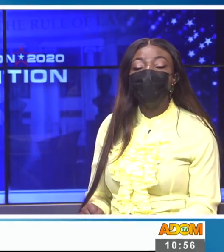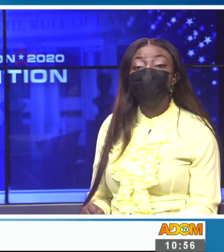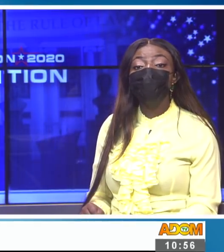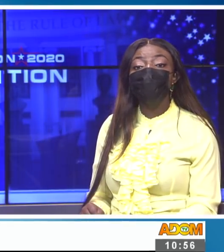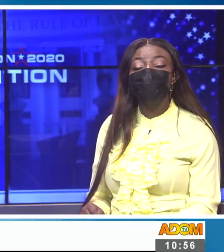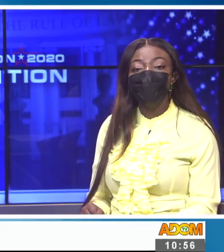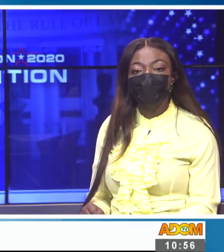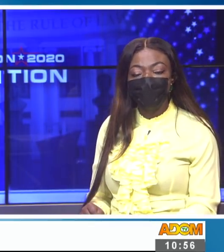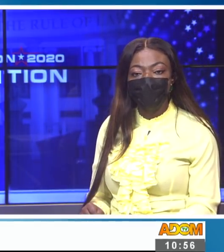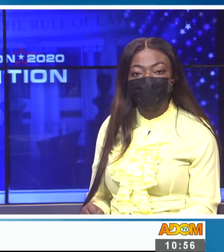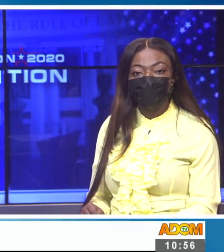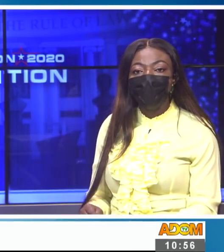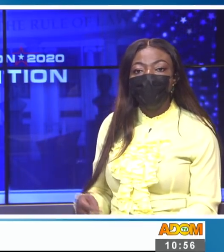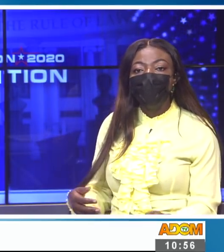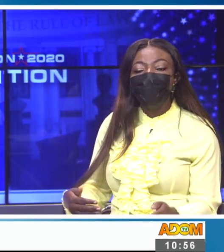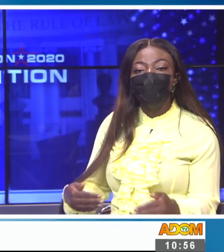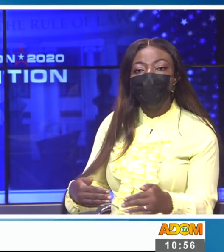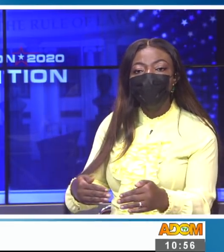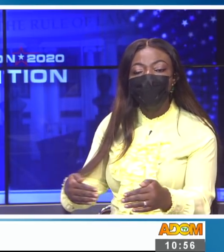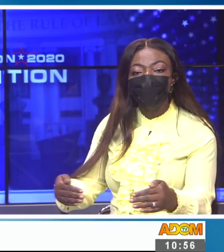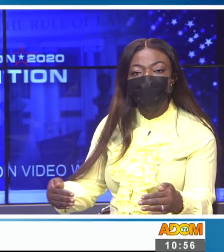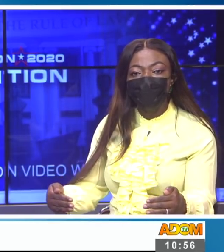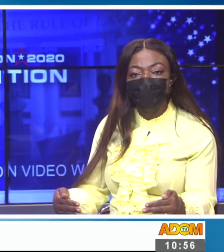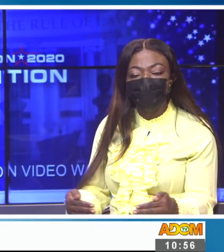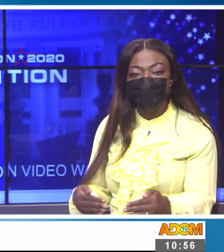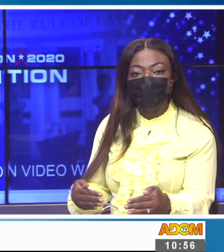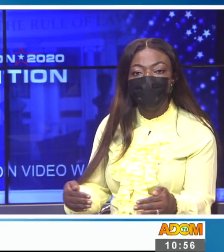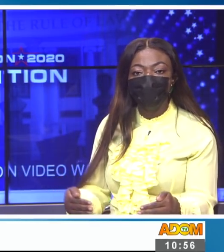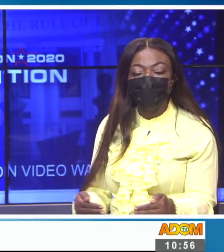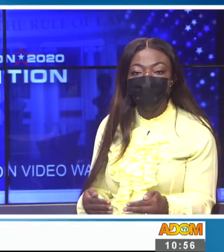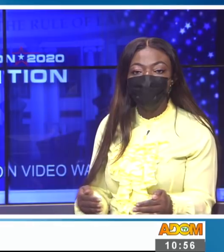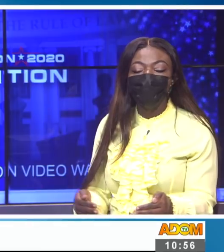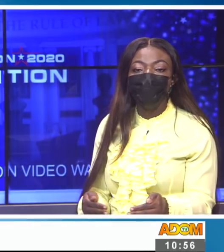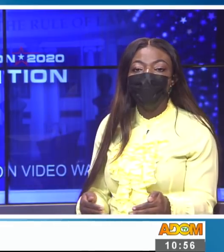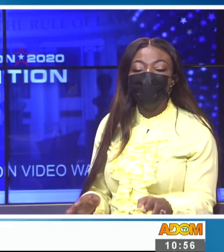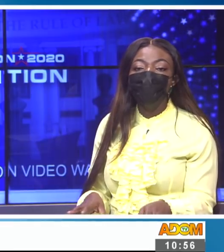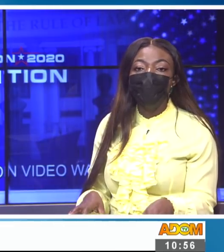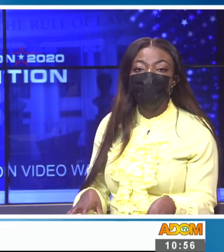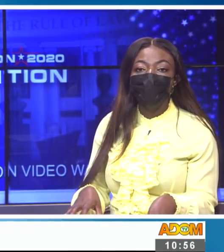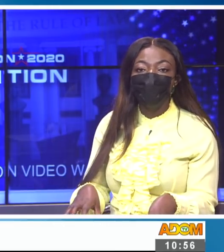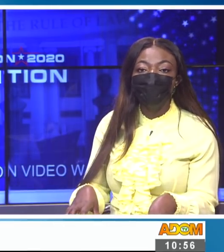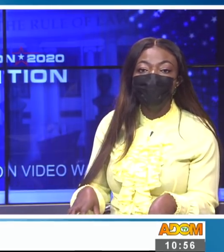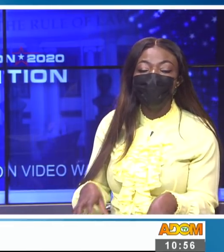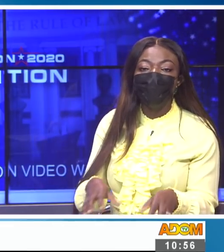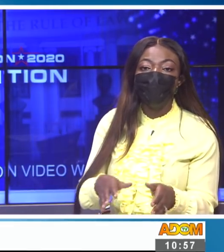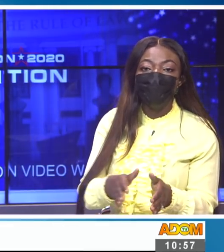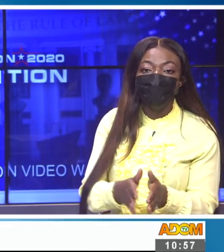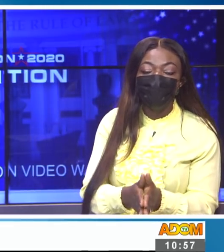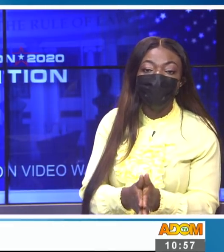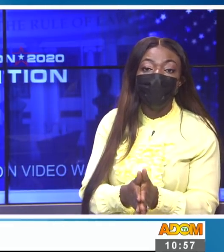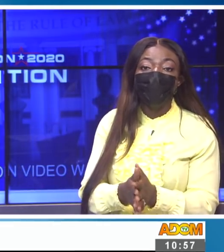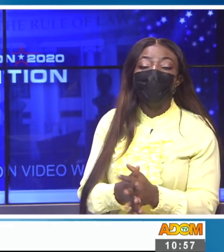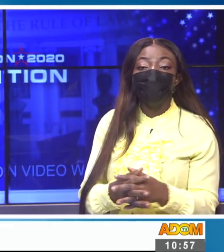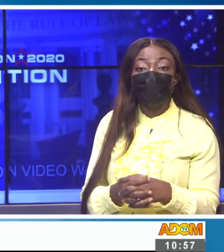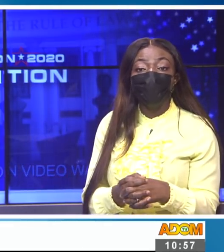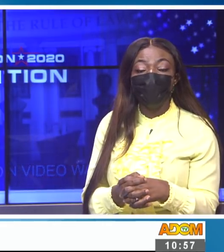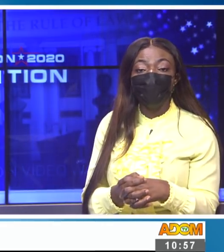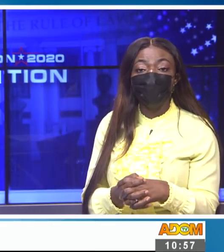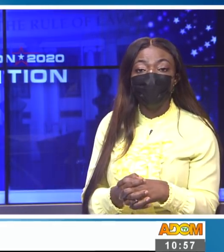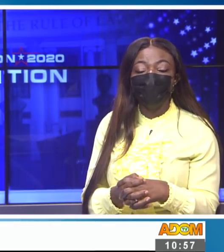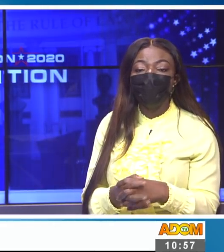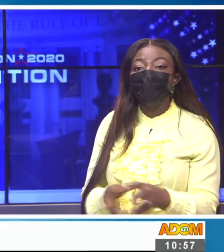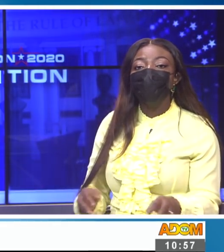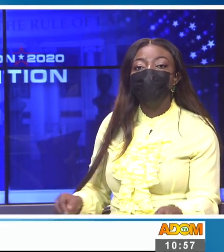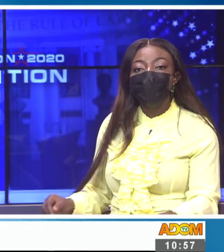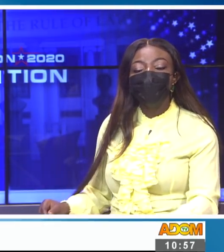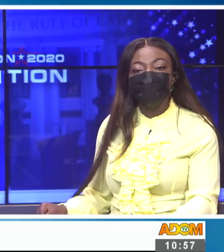we ka ho amiensa etu won de ohu ne se eya akwanya ye da ho no mu court ho no mu se unipa kura asembie ni a ebia betumi apply for